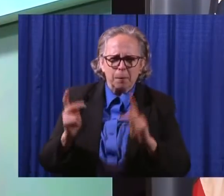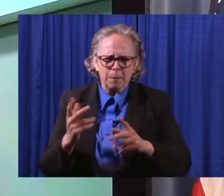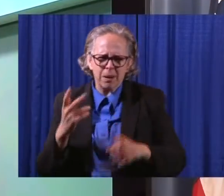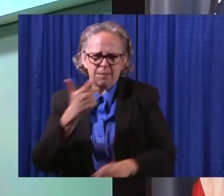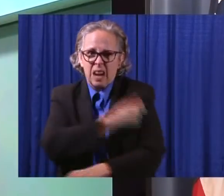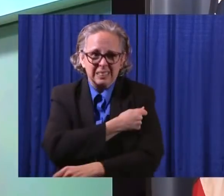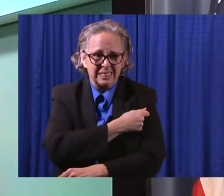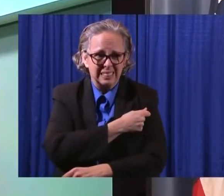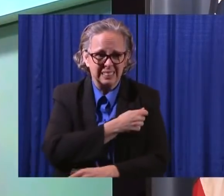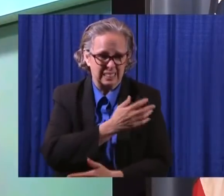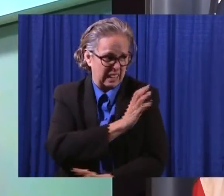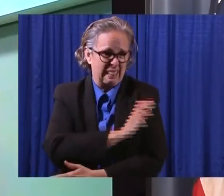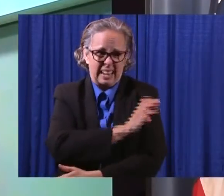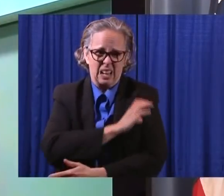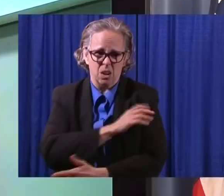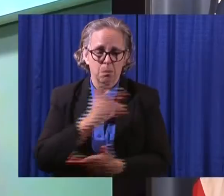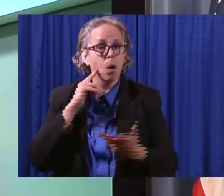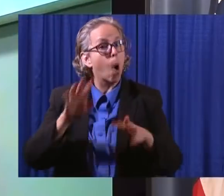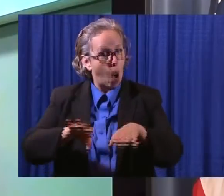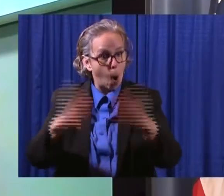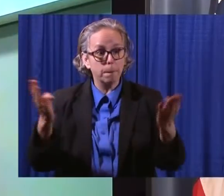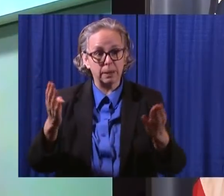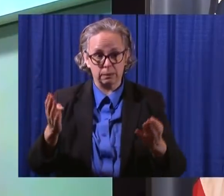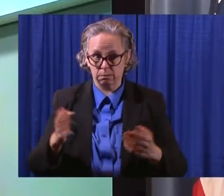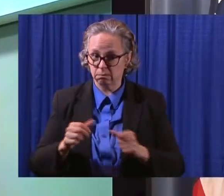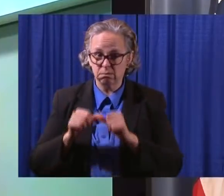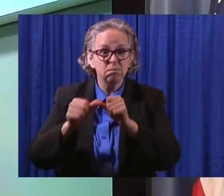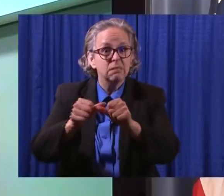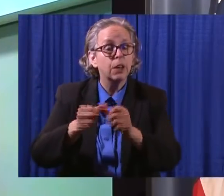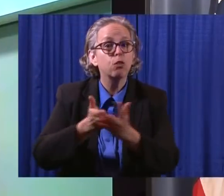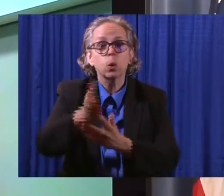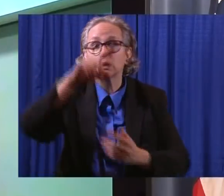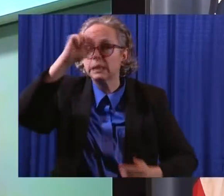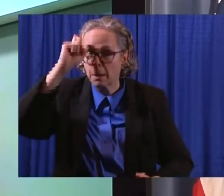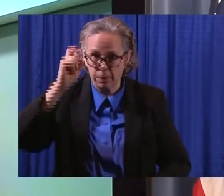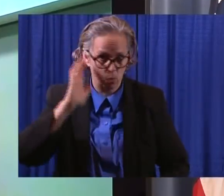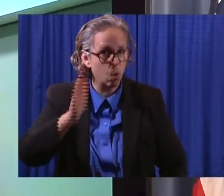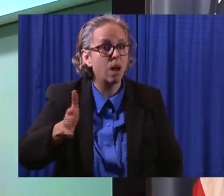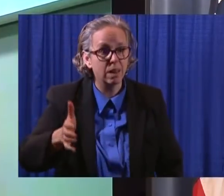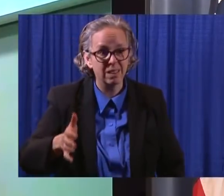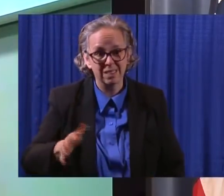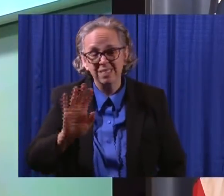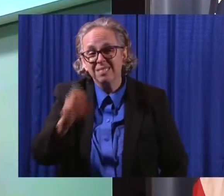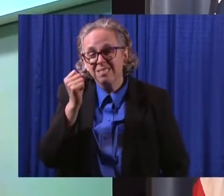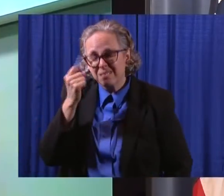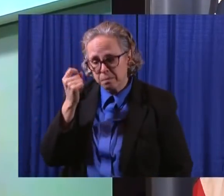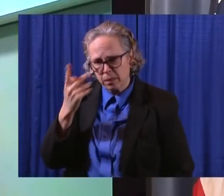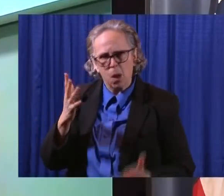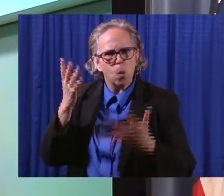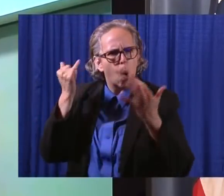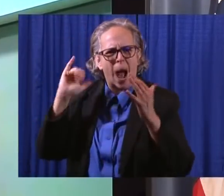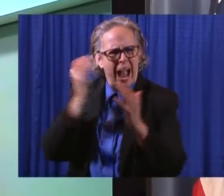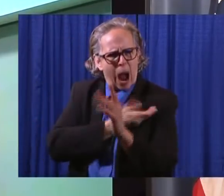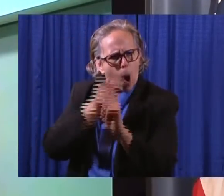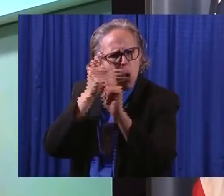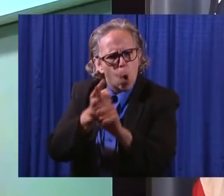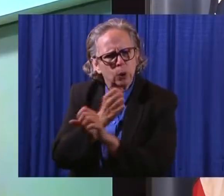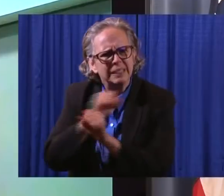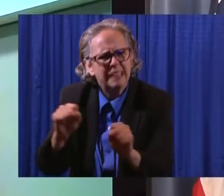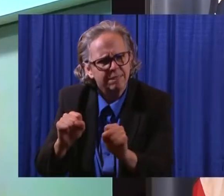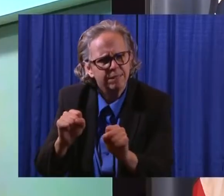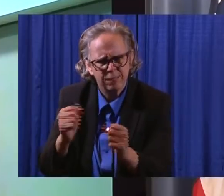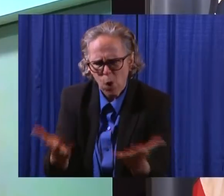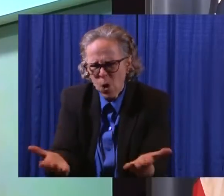operating all summer long, again in a safe manner for families, so that they can come and get their children caught up prior to the start